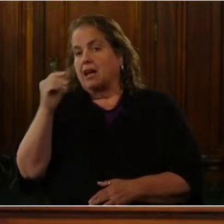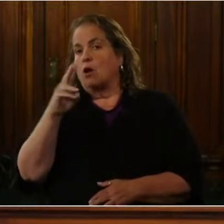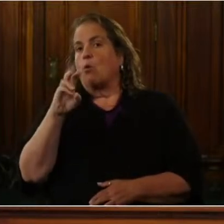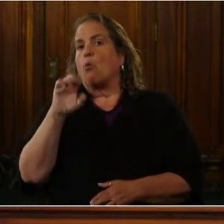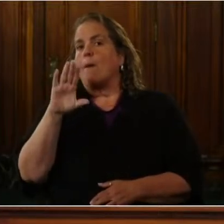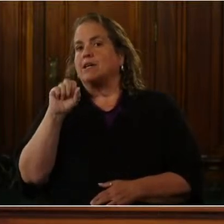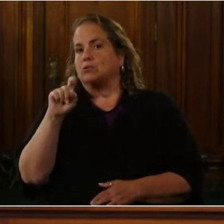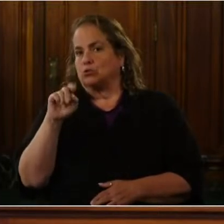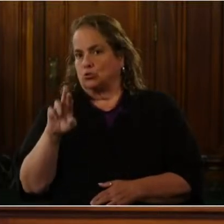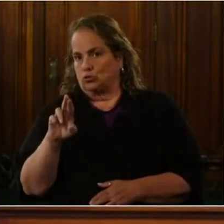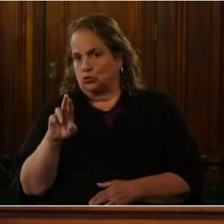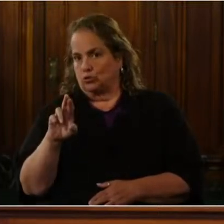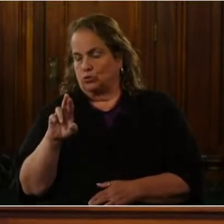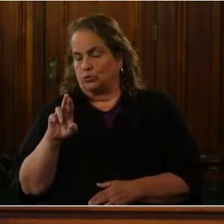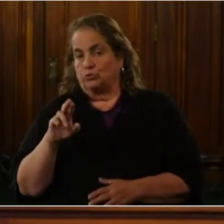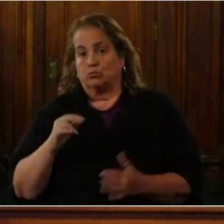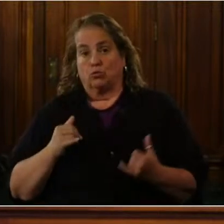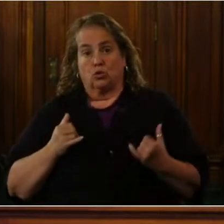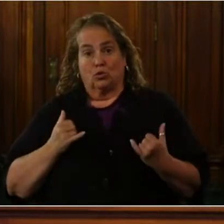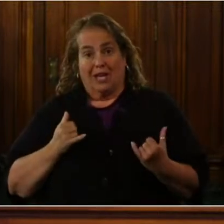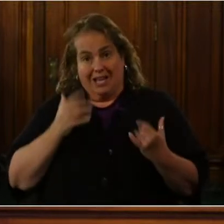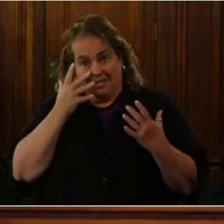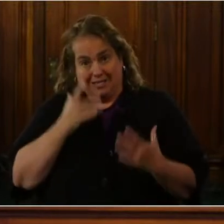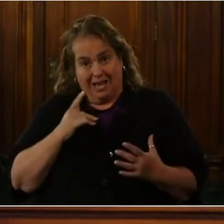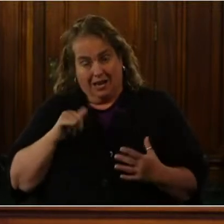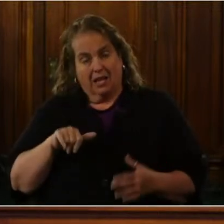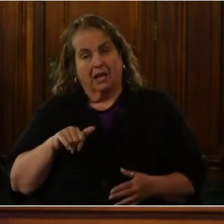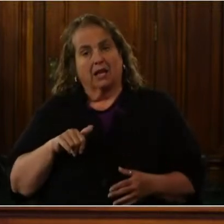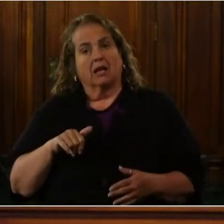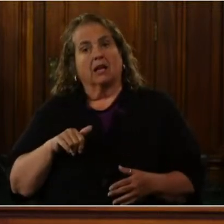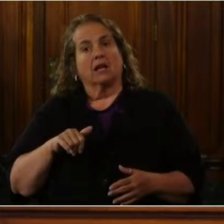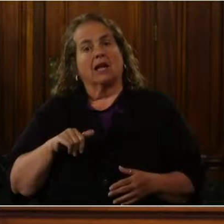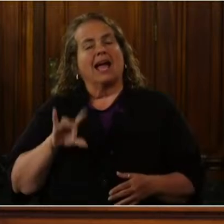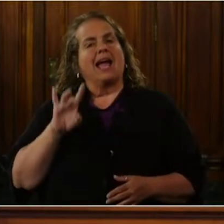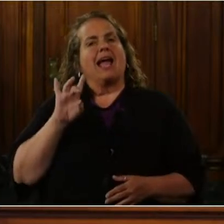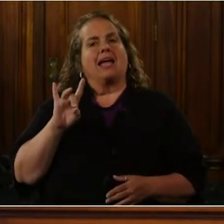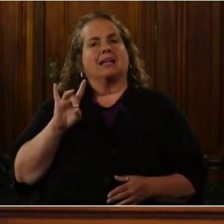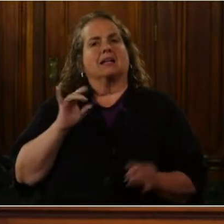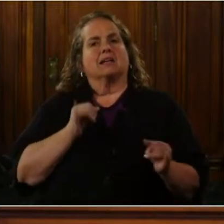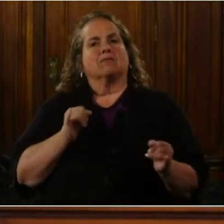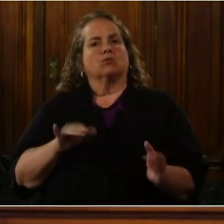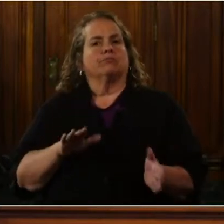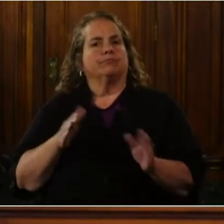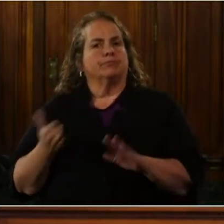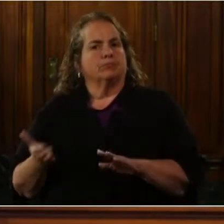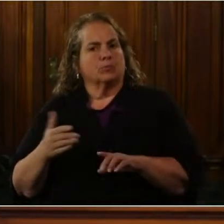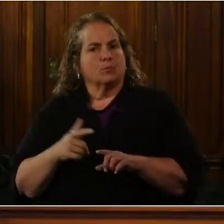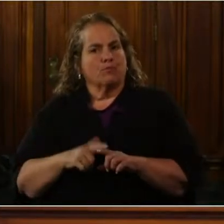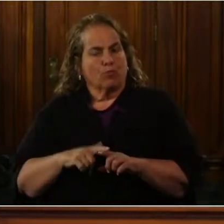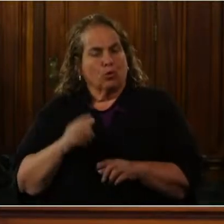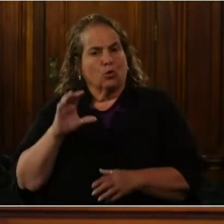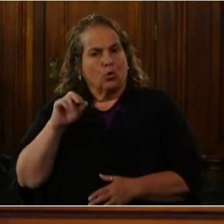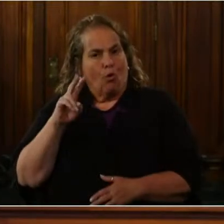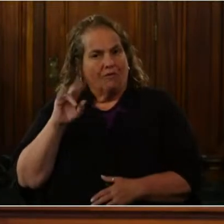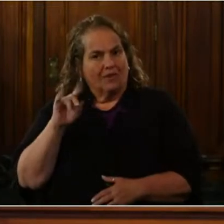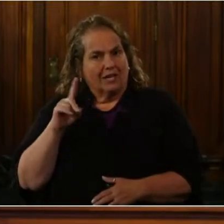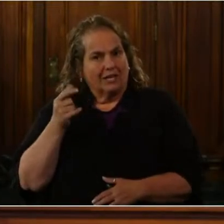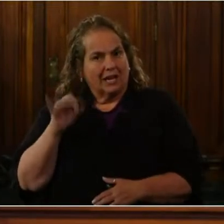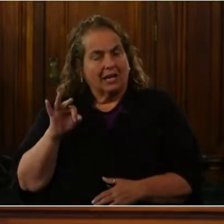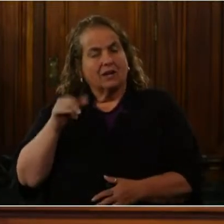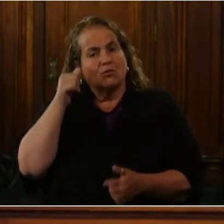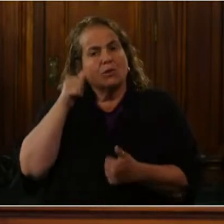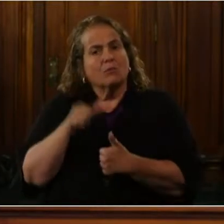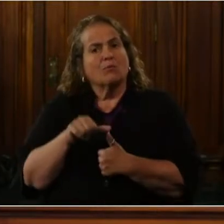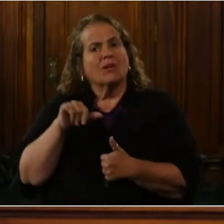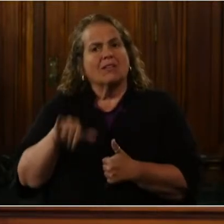Webster. And today, sadly, we've lost another 8 individuals to COVID-19. Let's remember that this